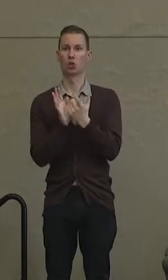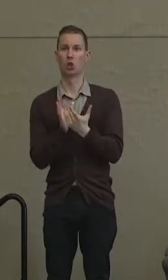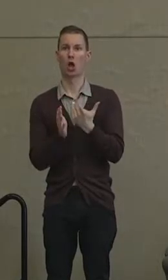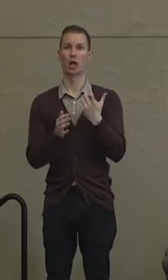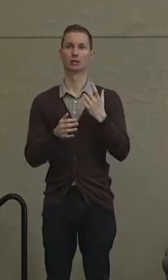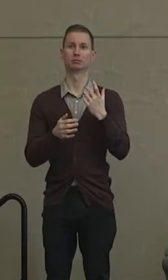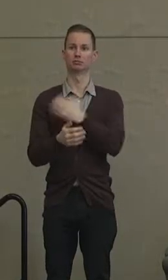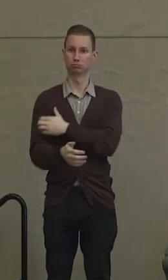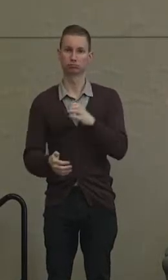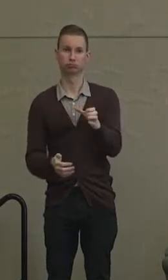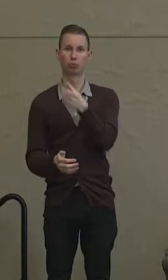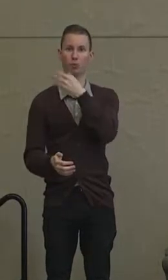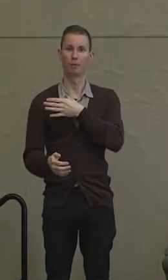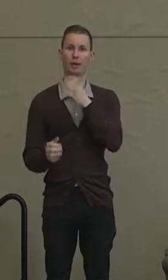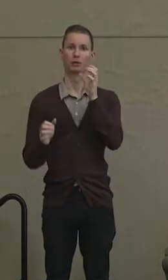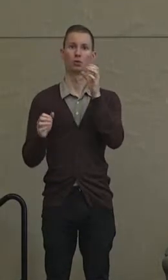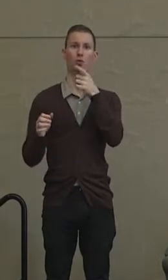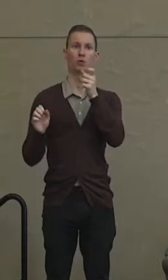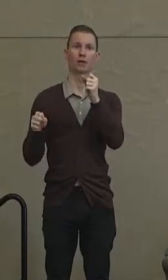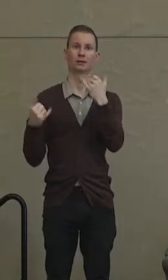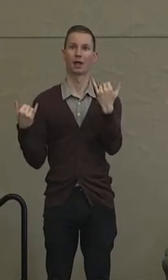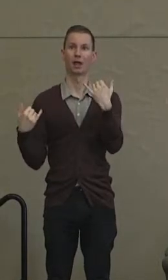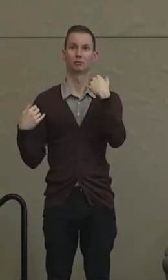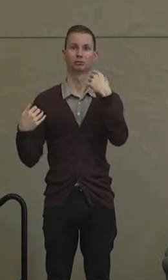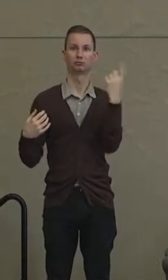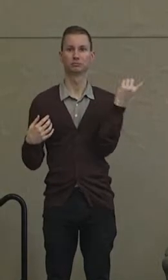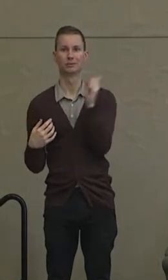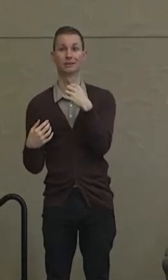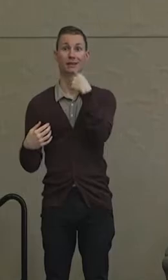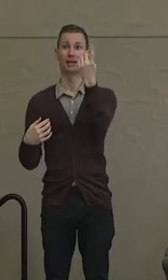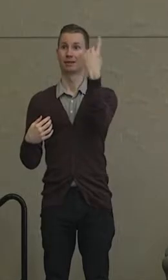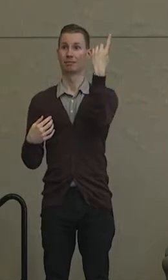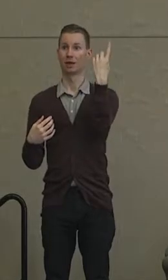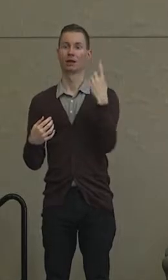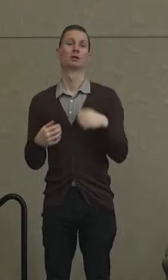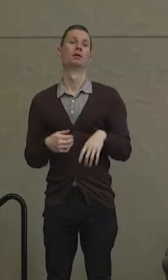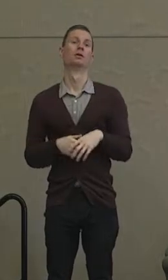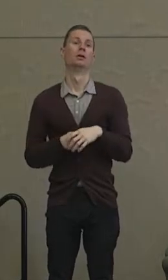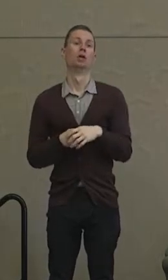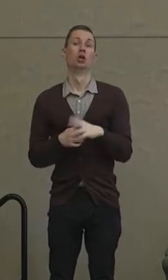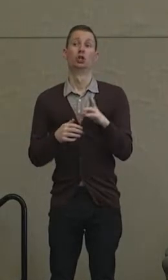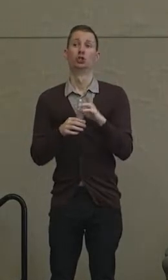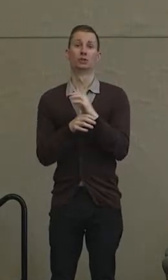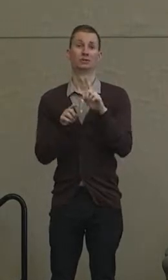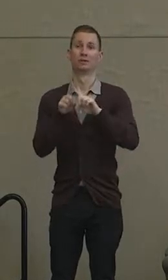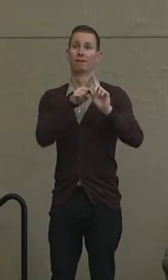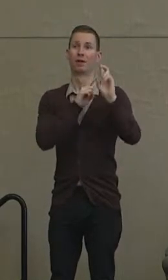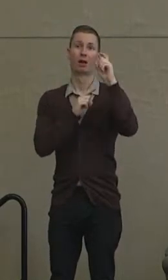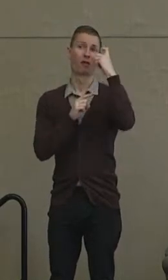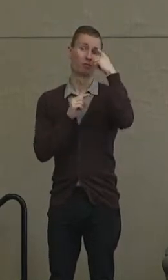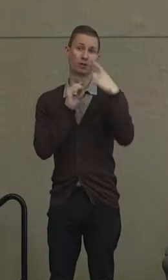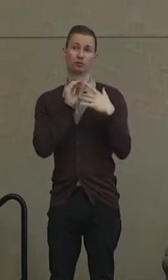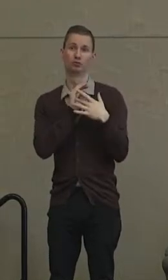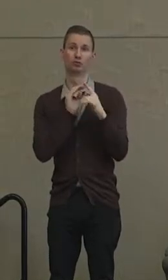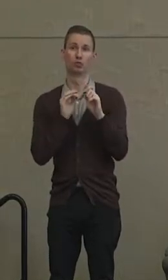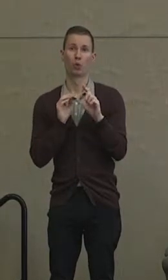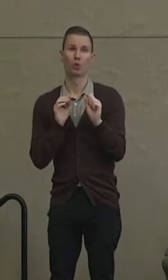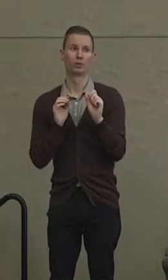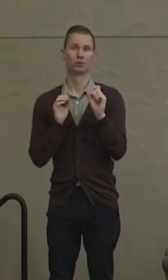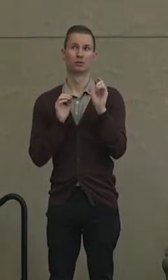this, also going to government roles that shifted